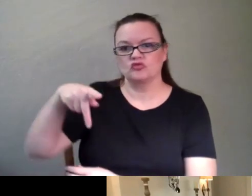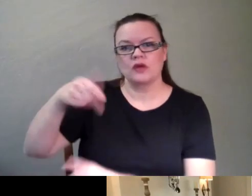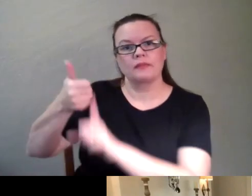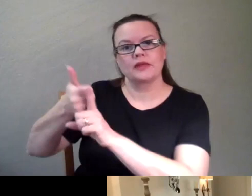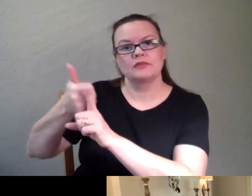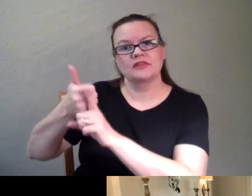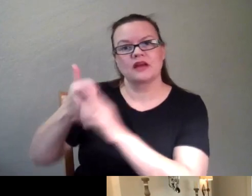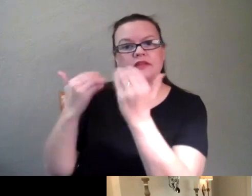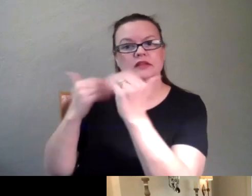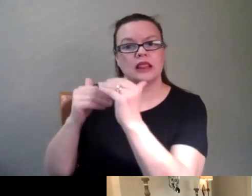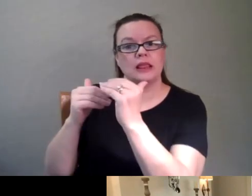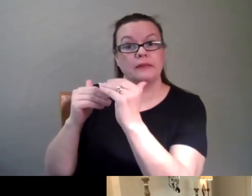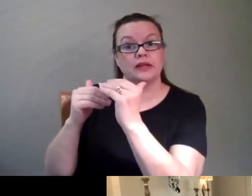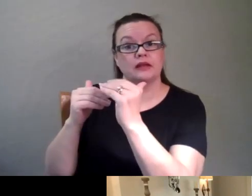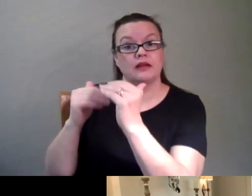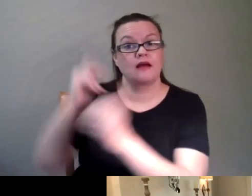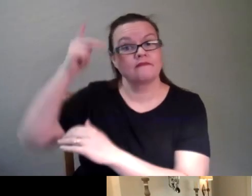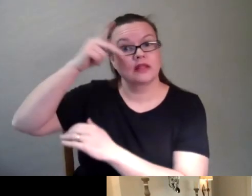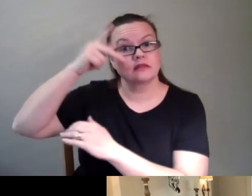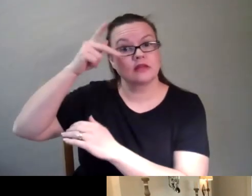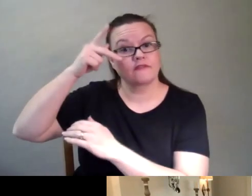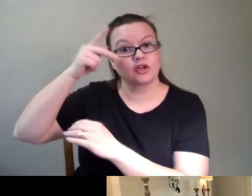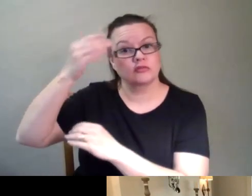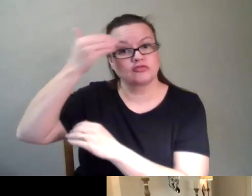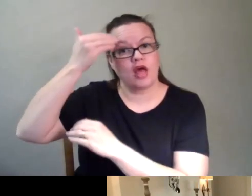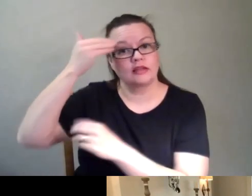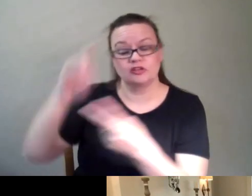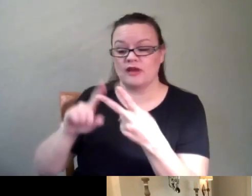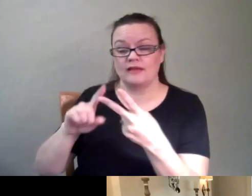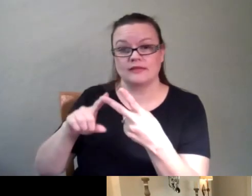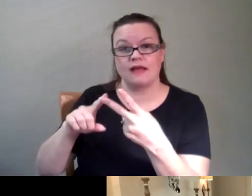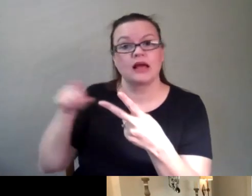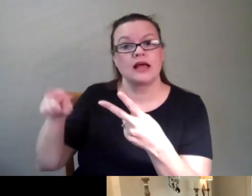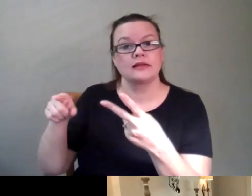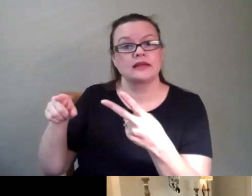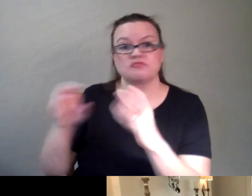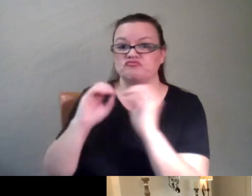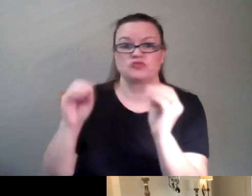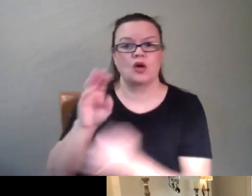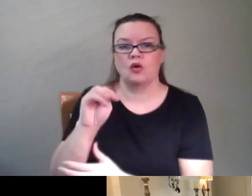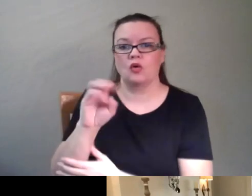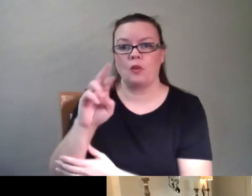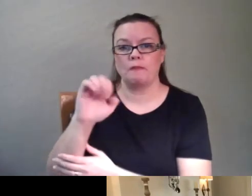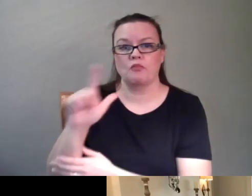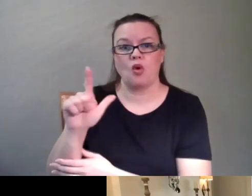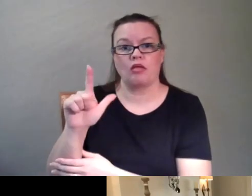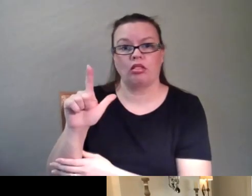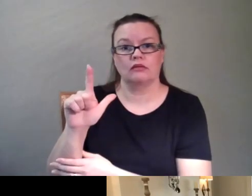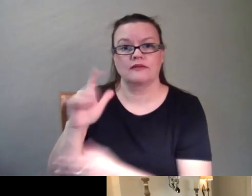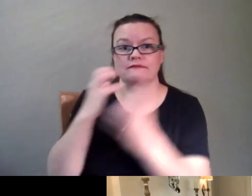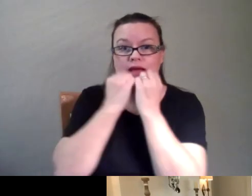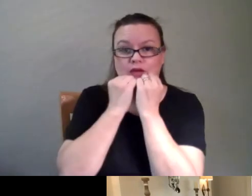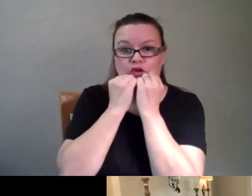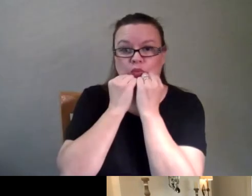and a questionable moral compass. I thought I was sugarcoating it. Trump was watching that show and did not think I